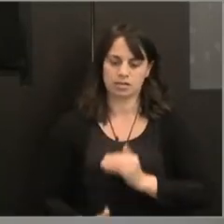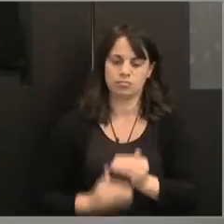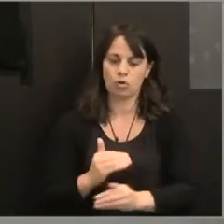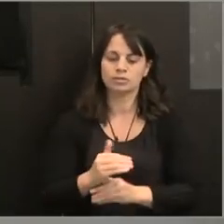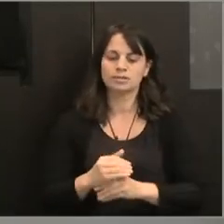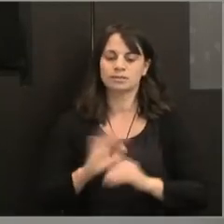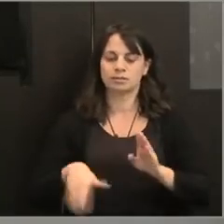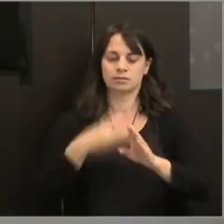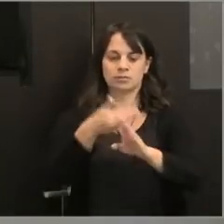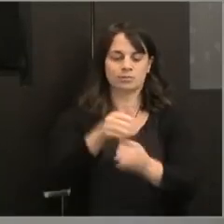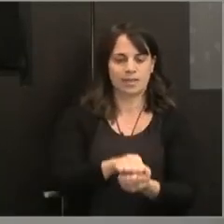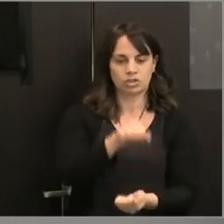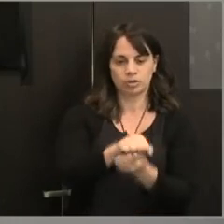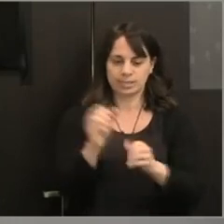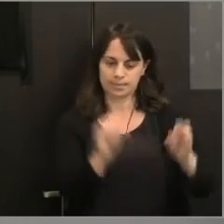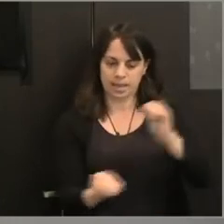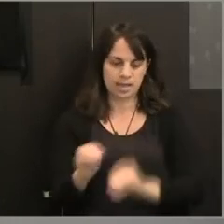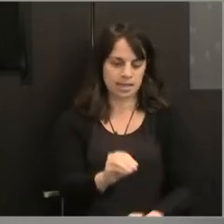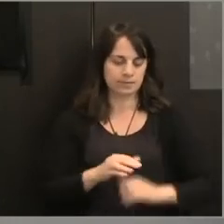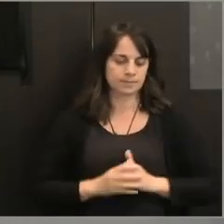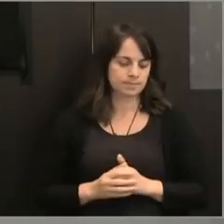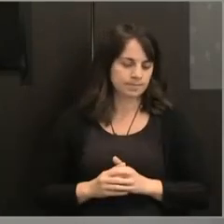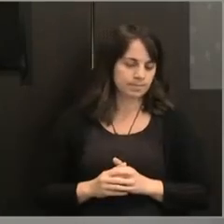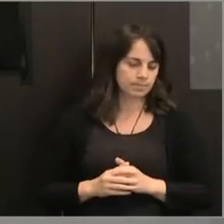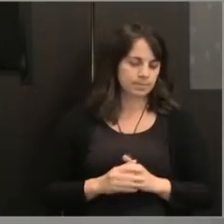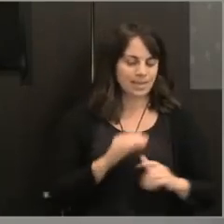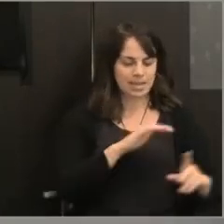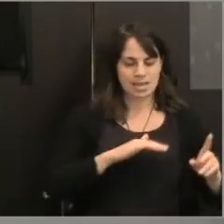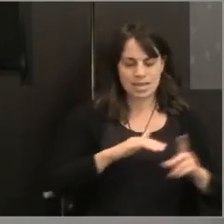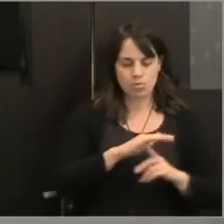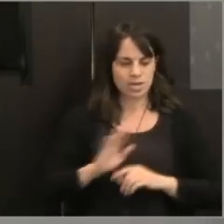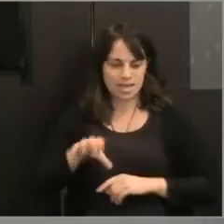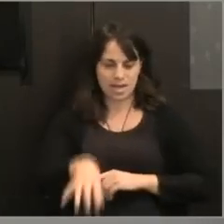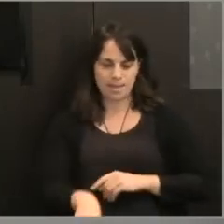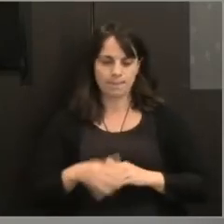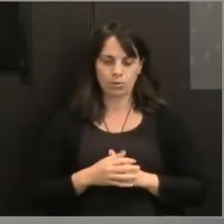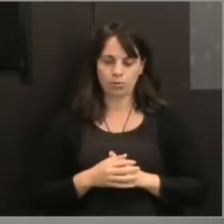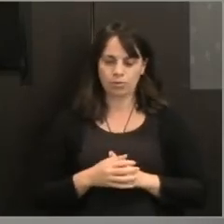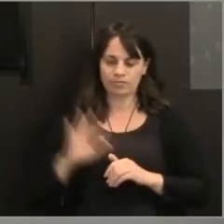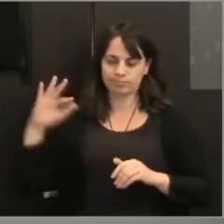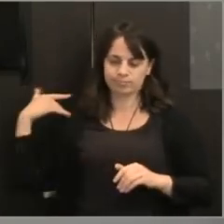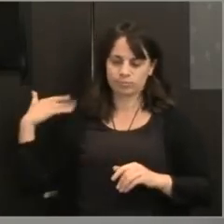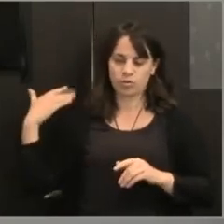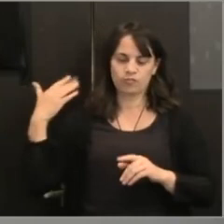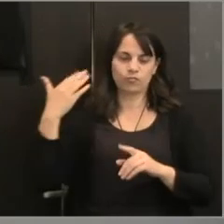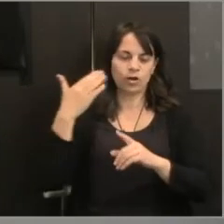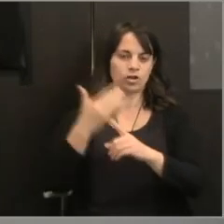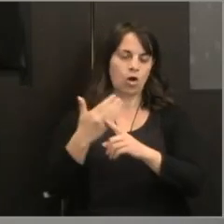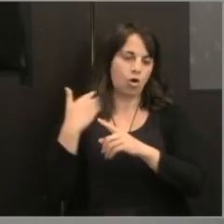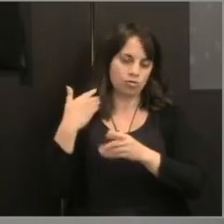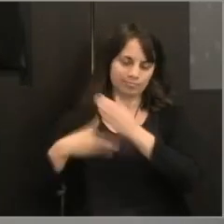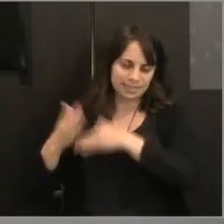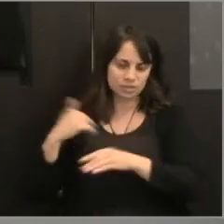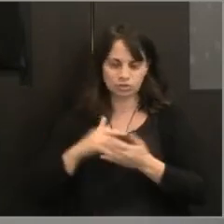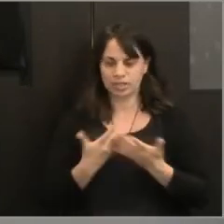making. For like all polities, iwi and hapu have a long history of negotiating